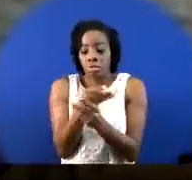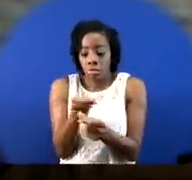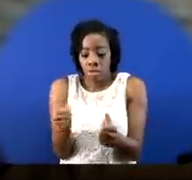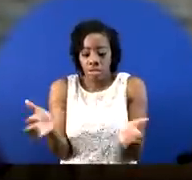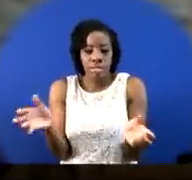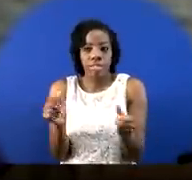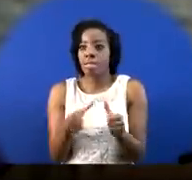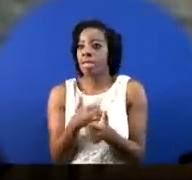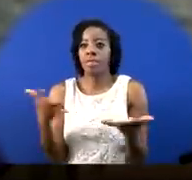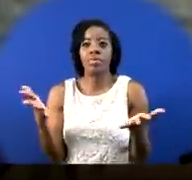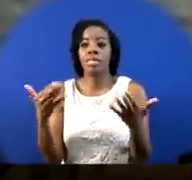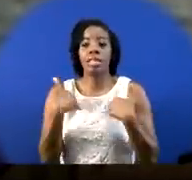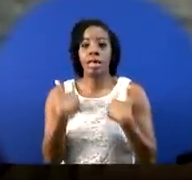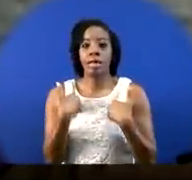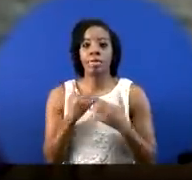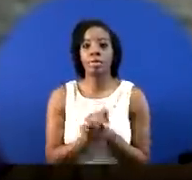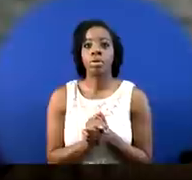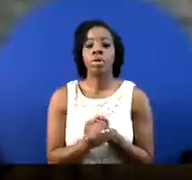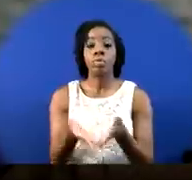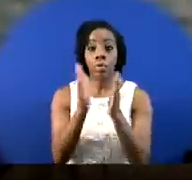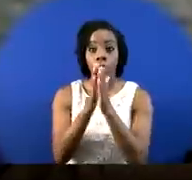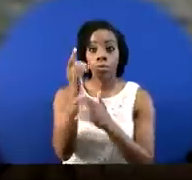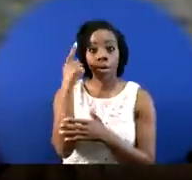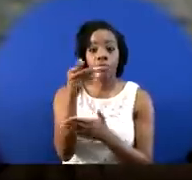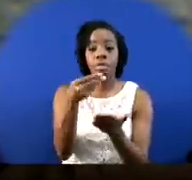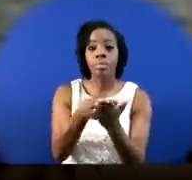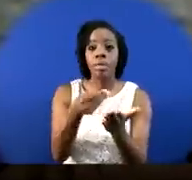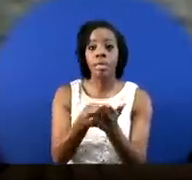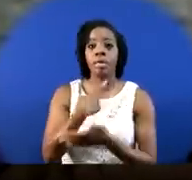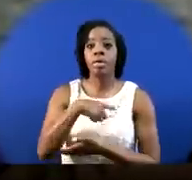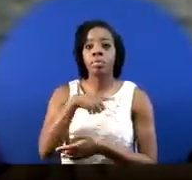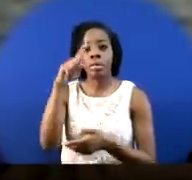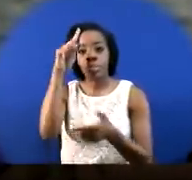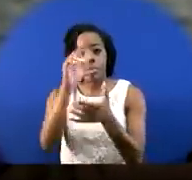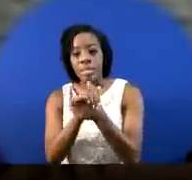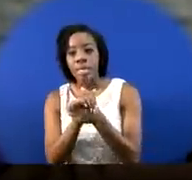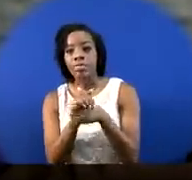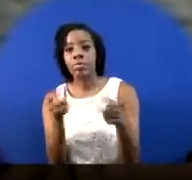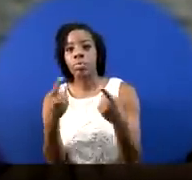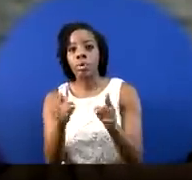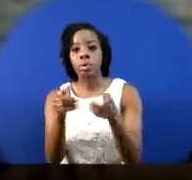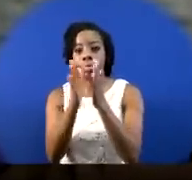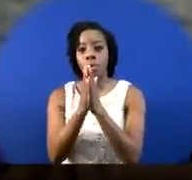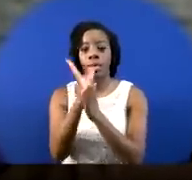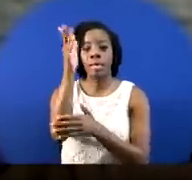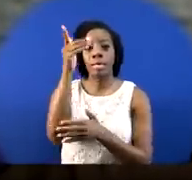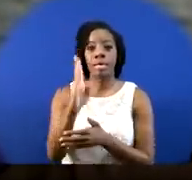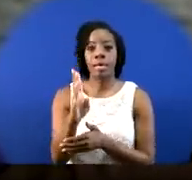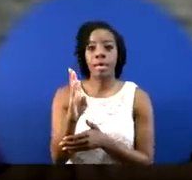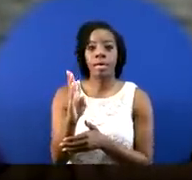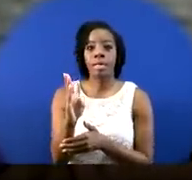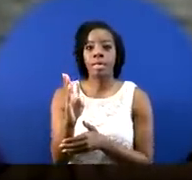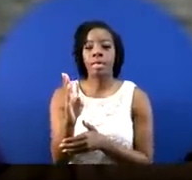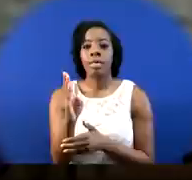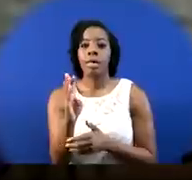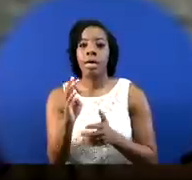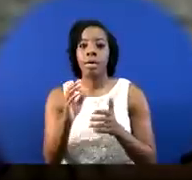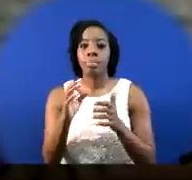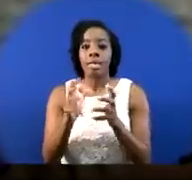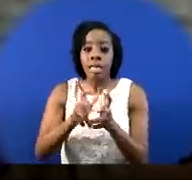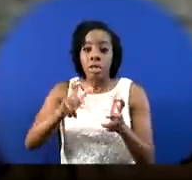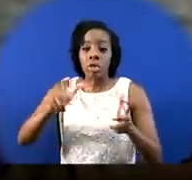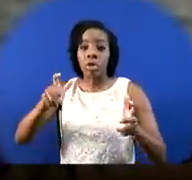so as we prepare to do that, we're going to consecrate these gifts. We believe that when we pray, God exponentially expands the gifts that we bring. He does it